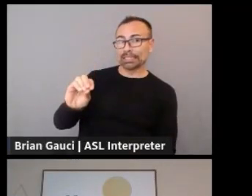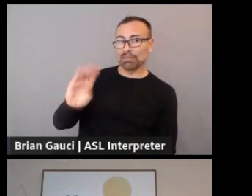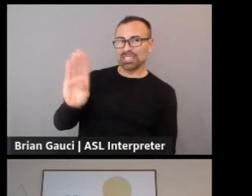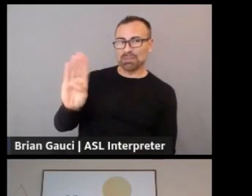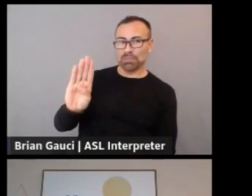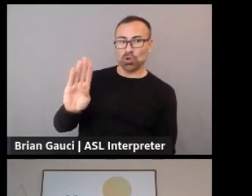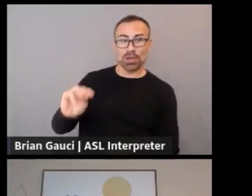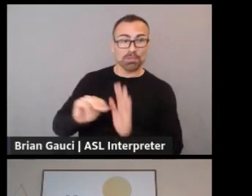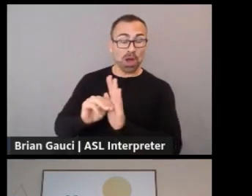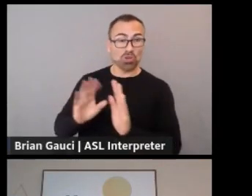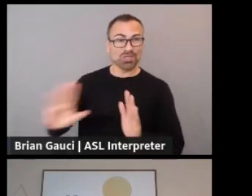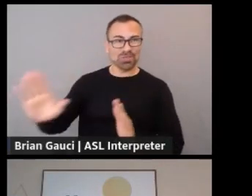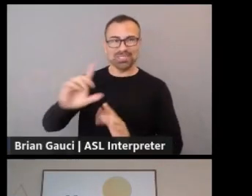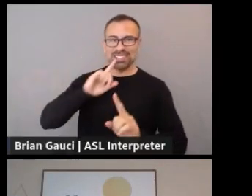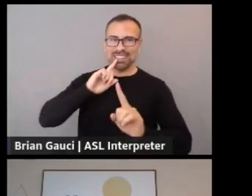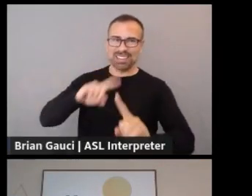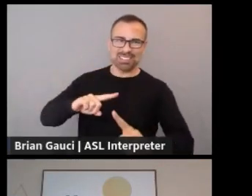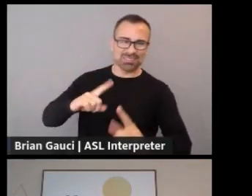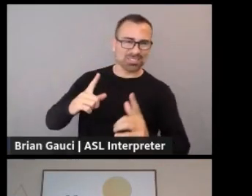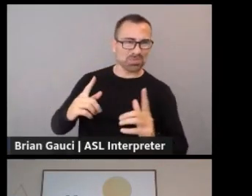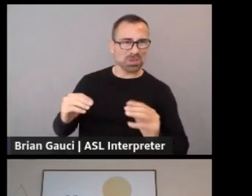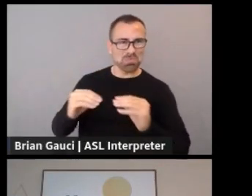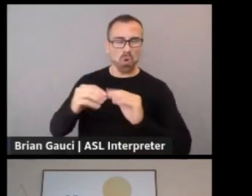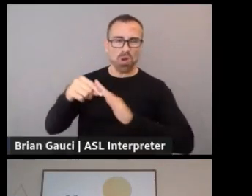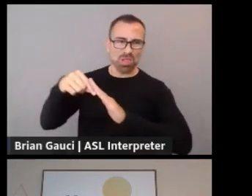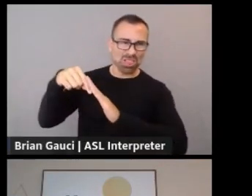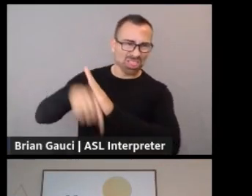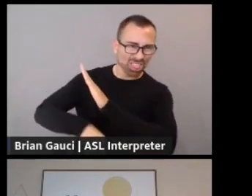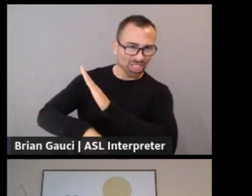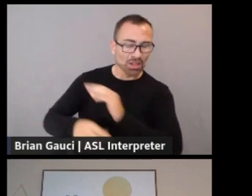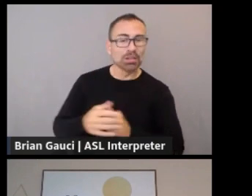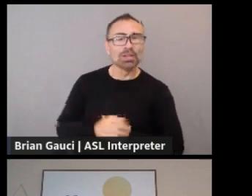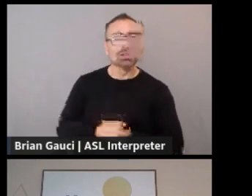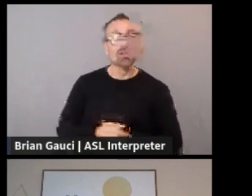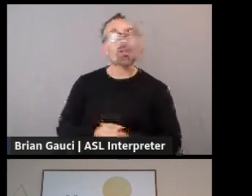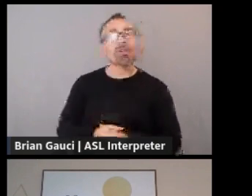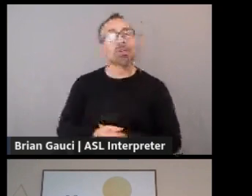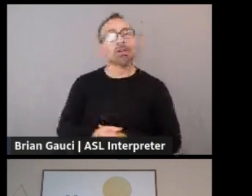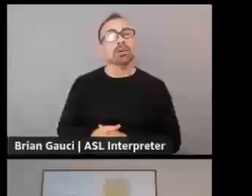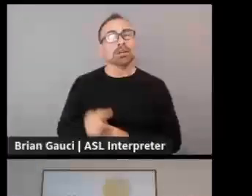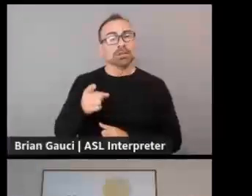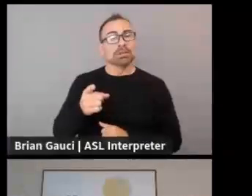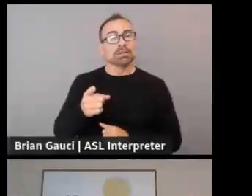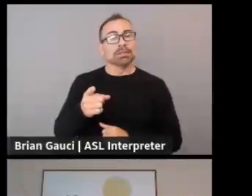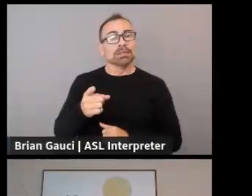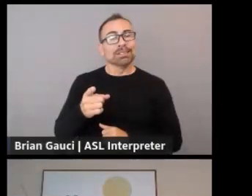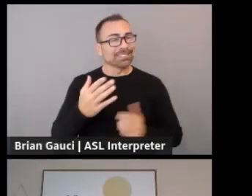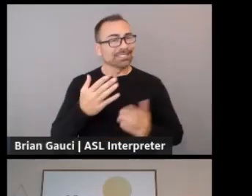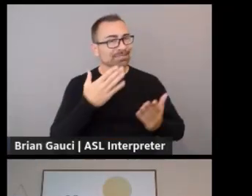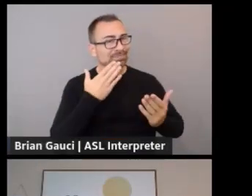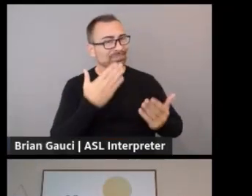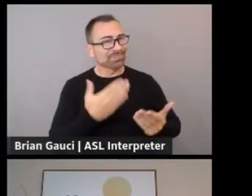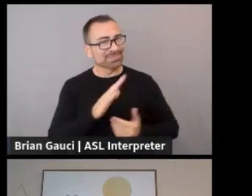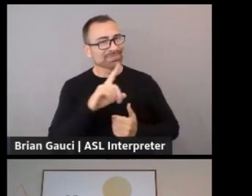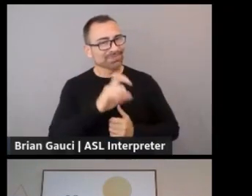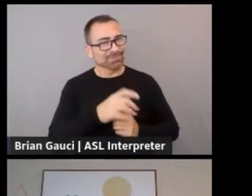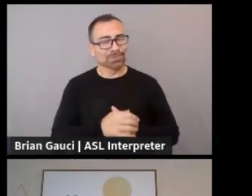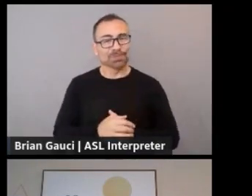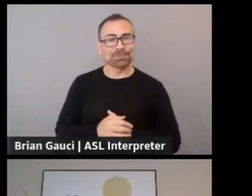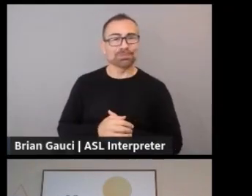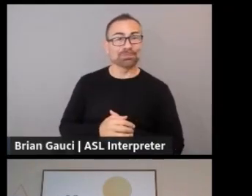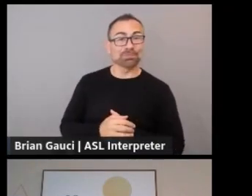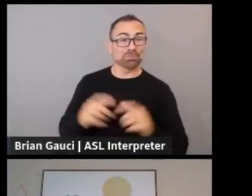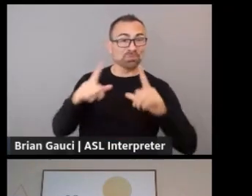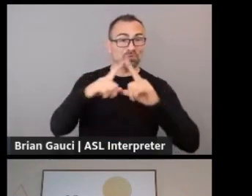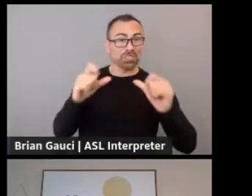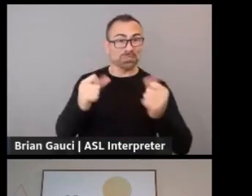here. What is the recipe of mayonnaise? And thank you for asking your question. Here is the recipe.